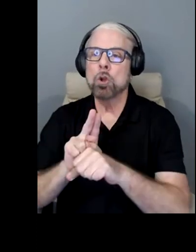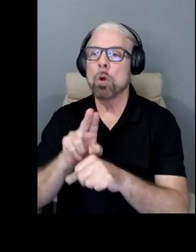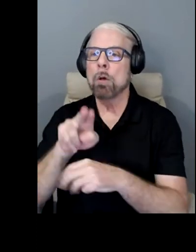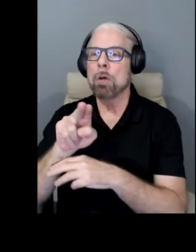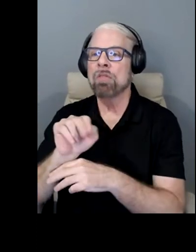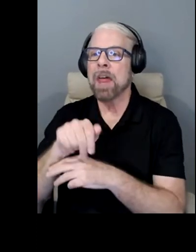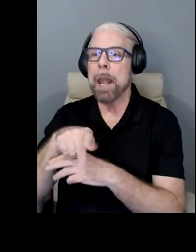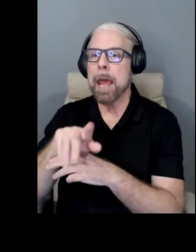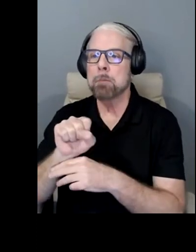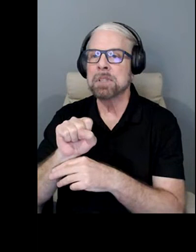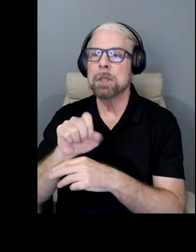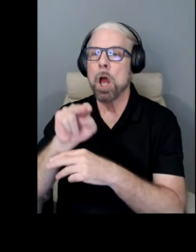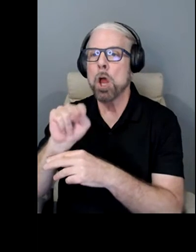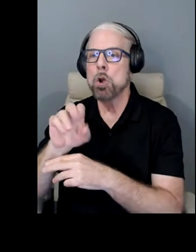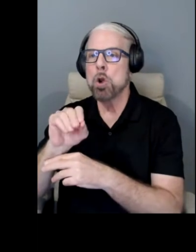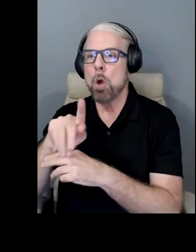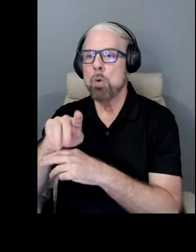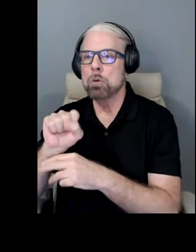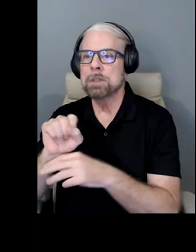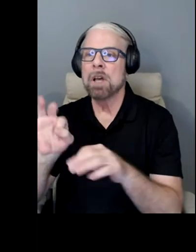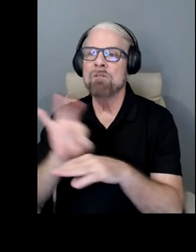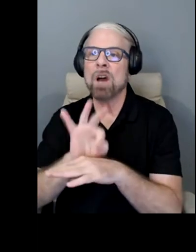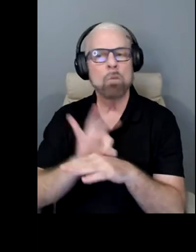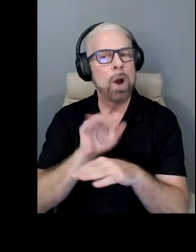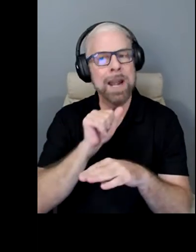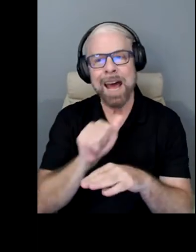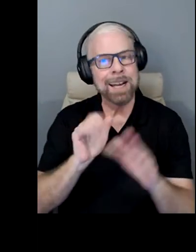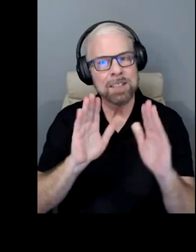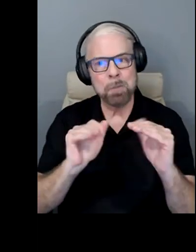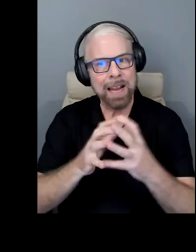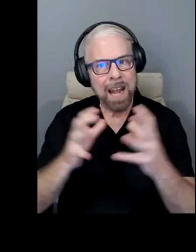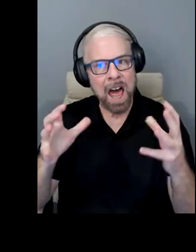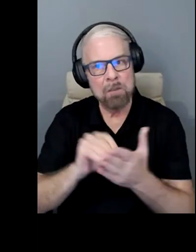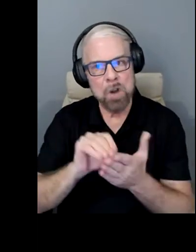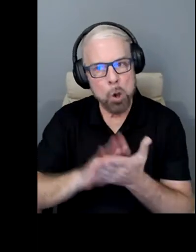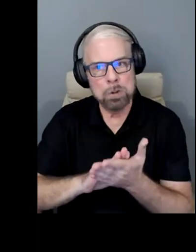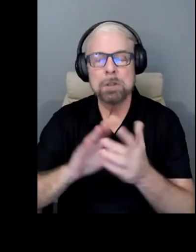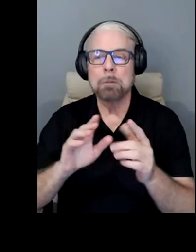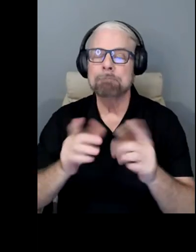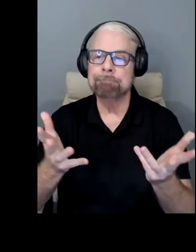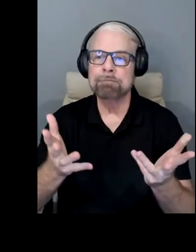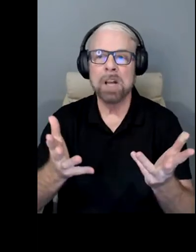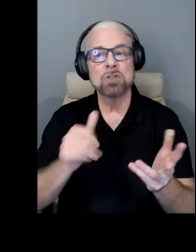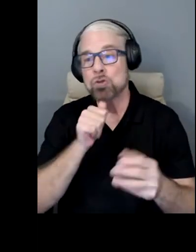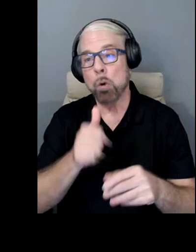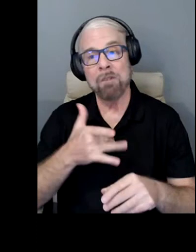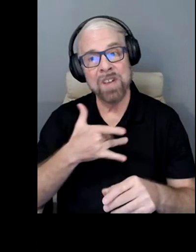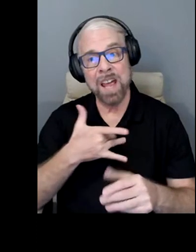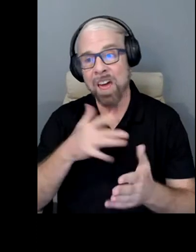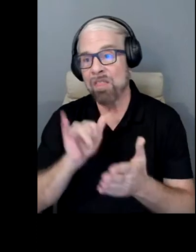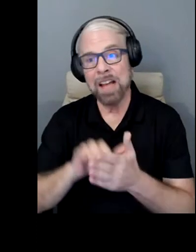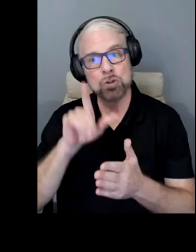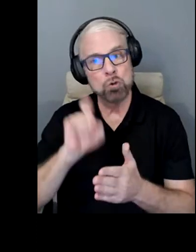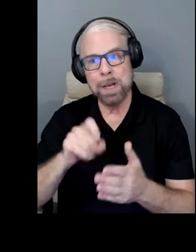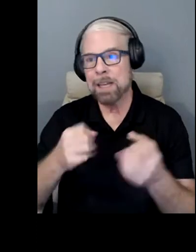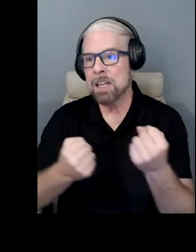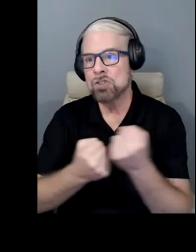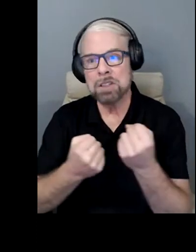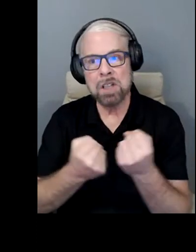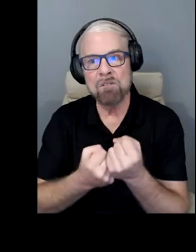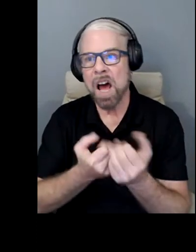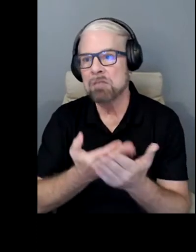function. We're not expecting a lot of notes, and don't feel like you need to be justifying or writing a